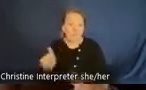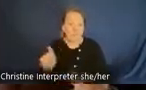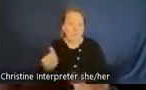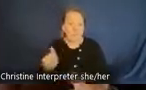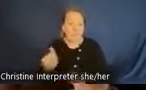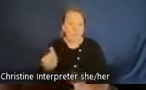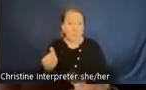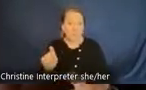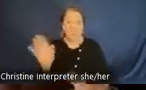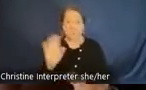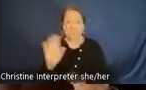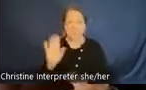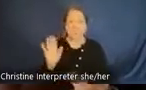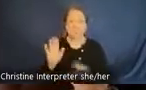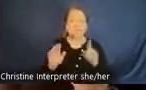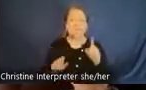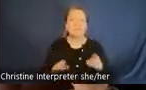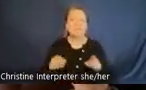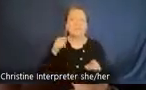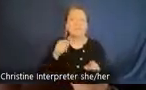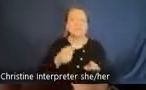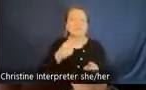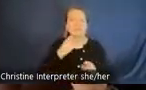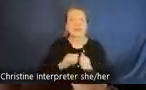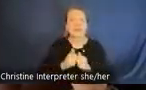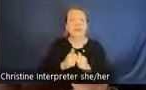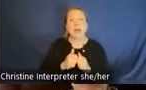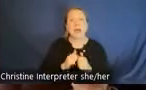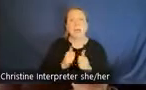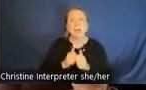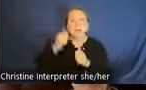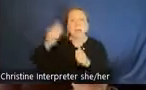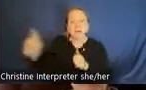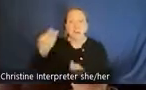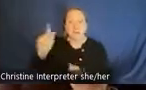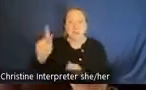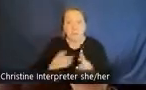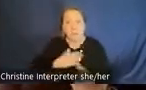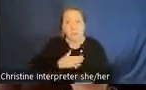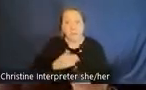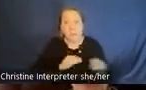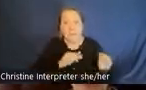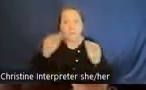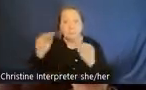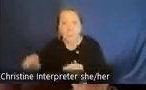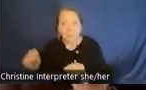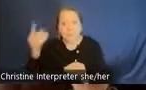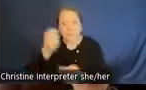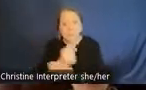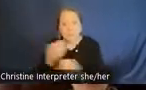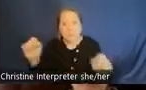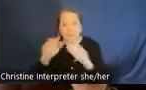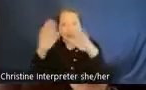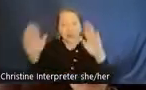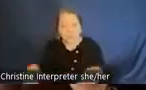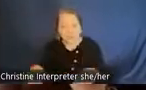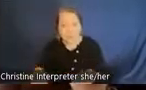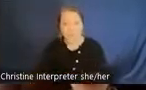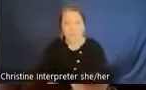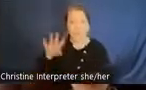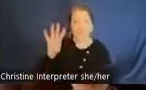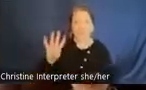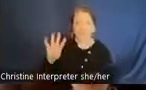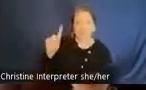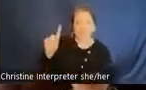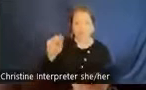this one shows how far the person would move to take advantage of safe housing. 41% would move